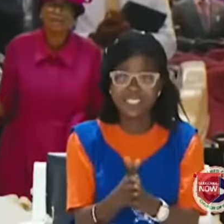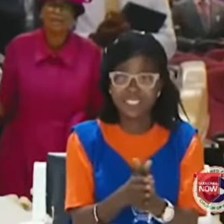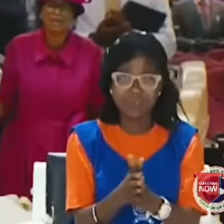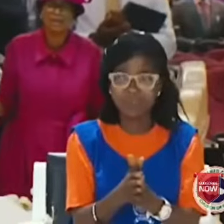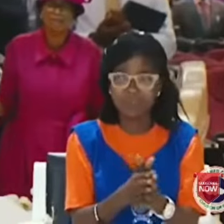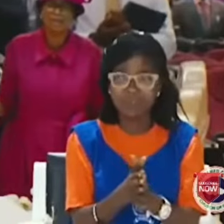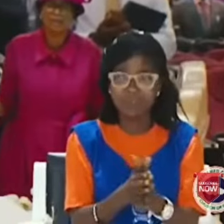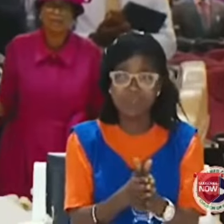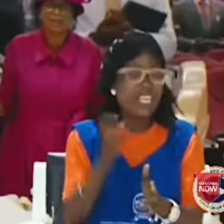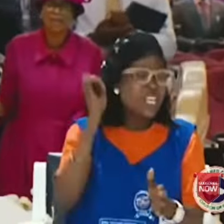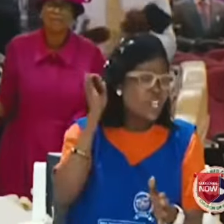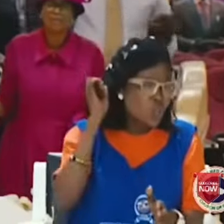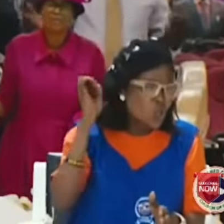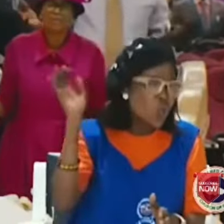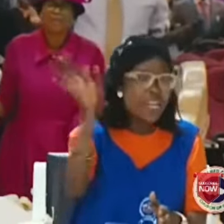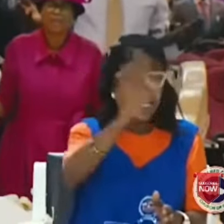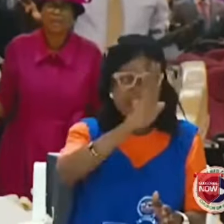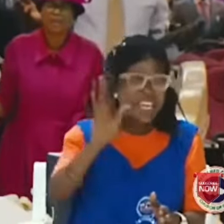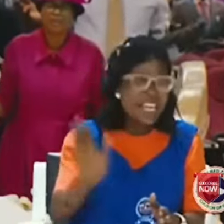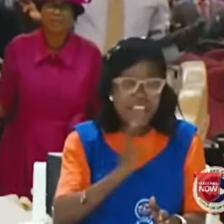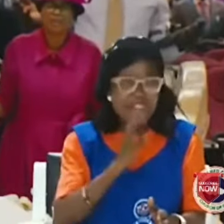You will never know fear again.